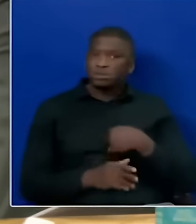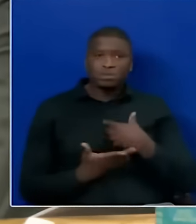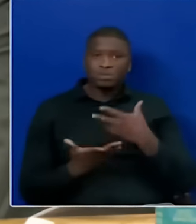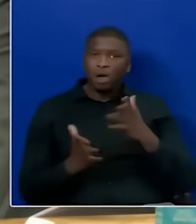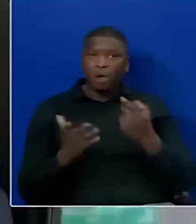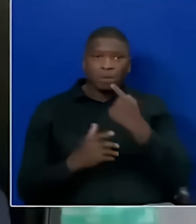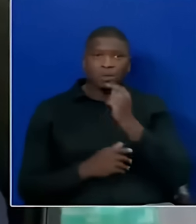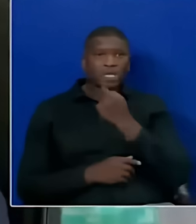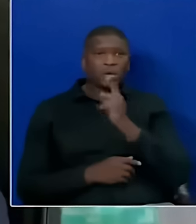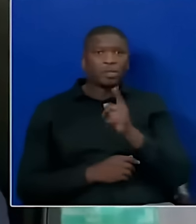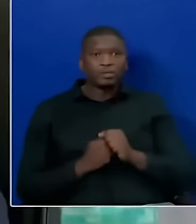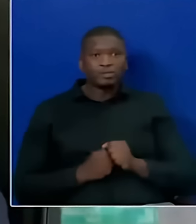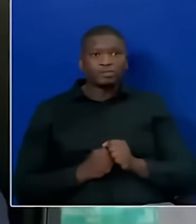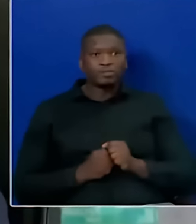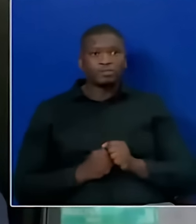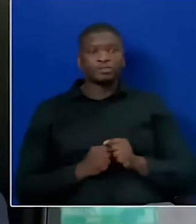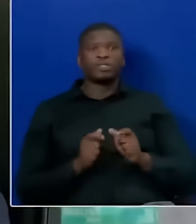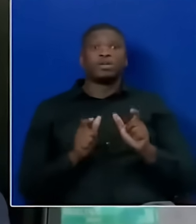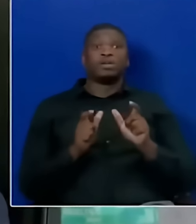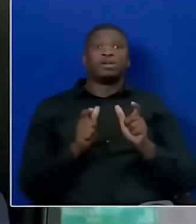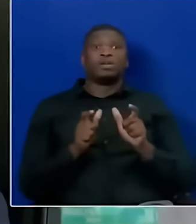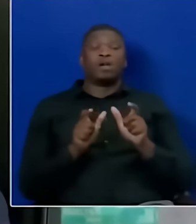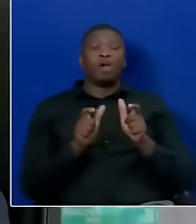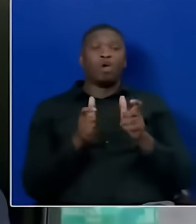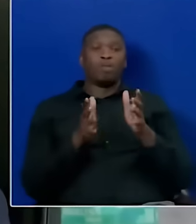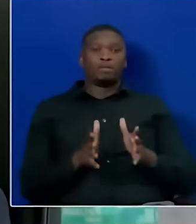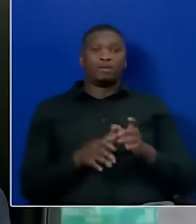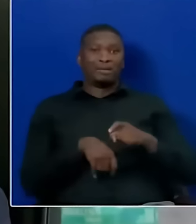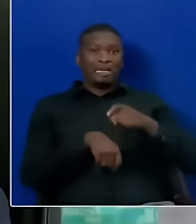Commissioners, the timelines do not support that assertion.